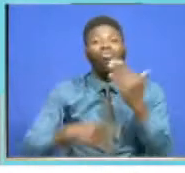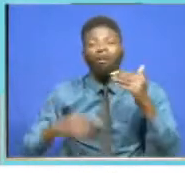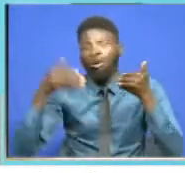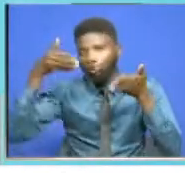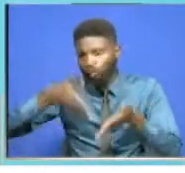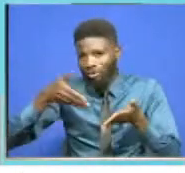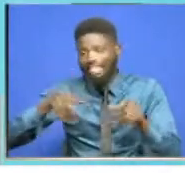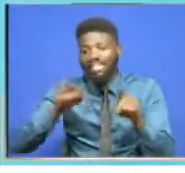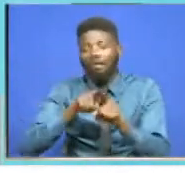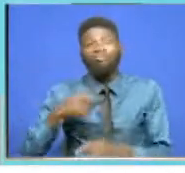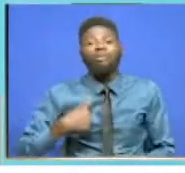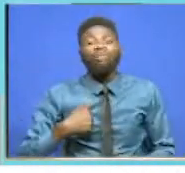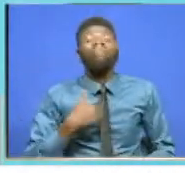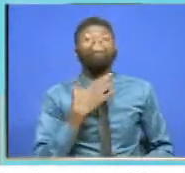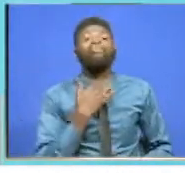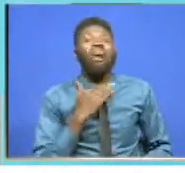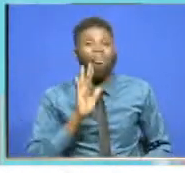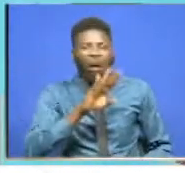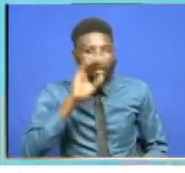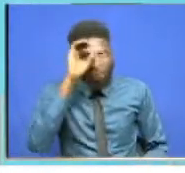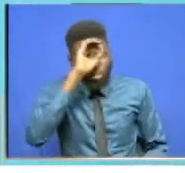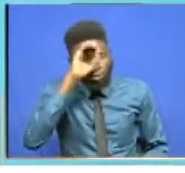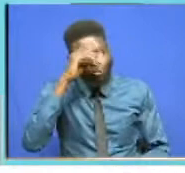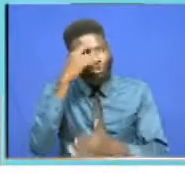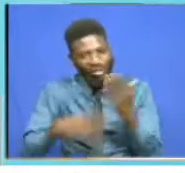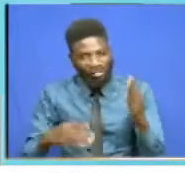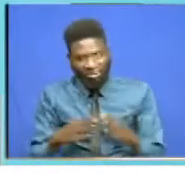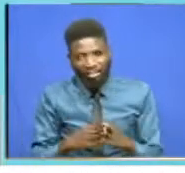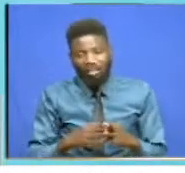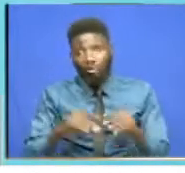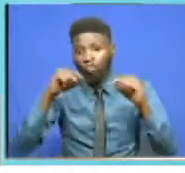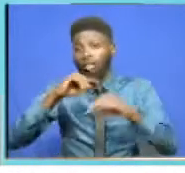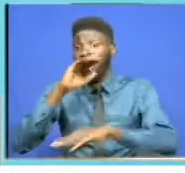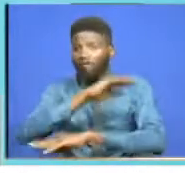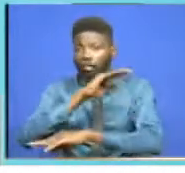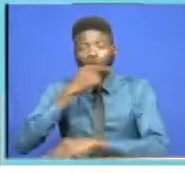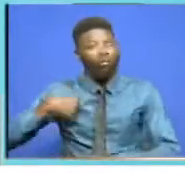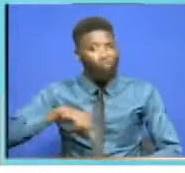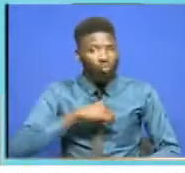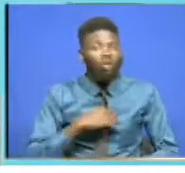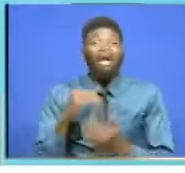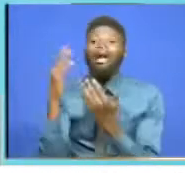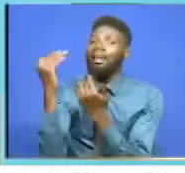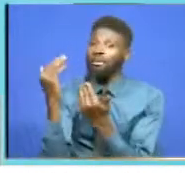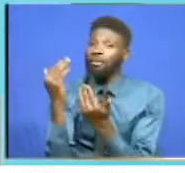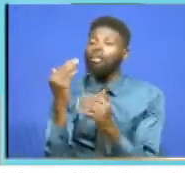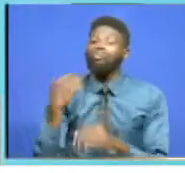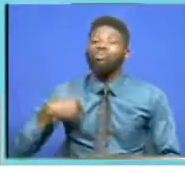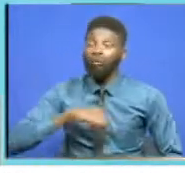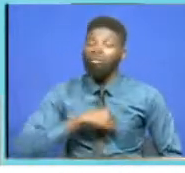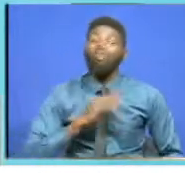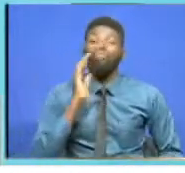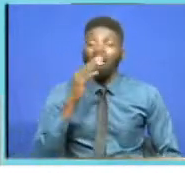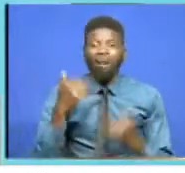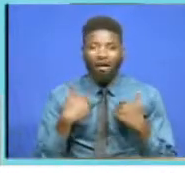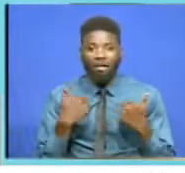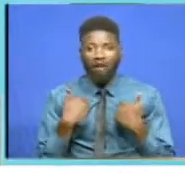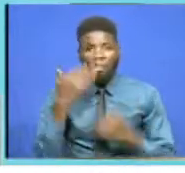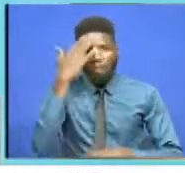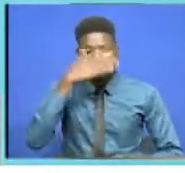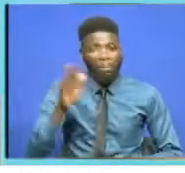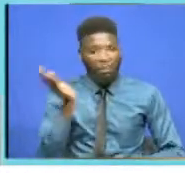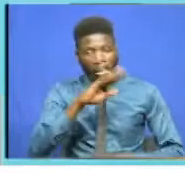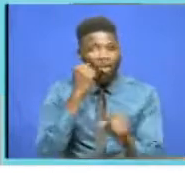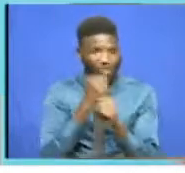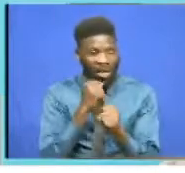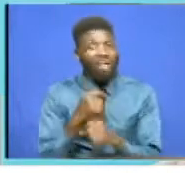to get also your views, Mheshimiwa. Later in the afternoon, you're expected to be going there to resume business. And I envy your job,